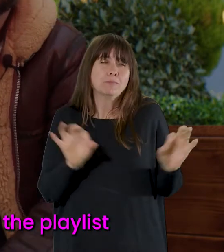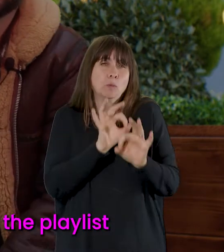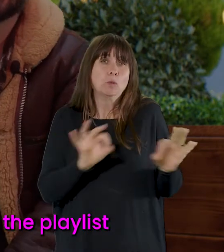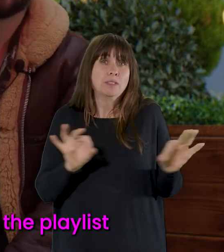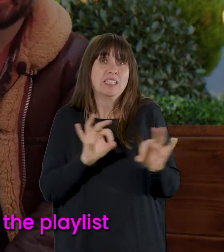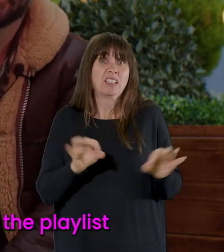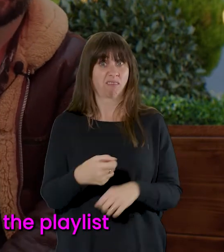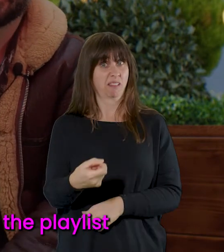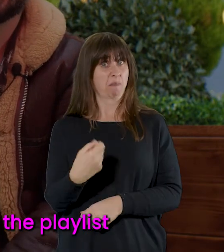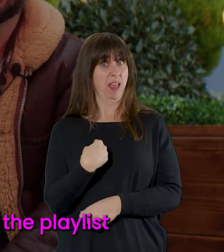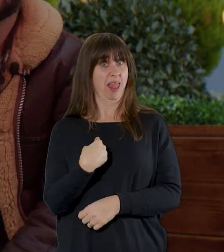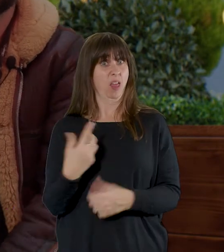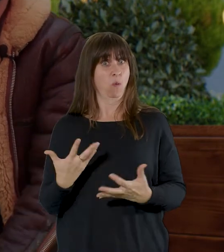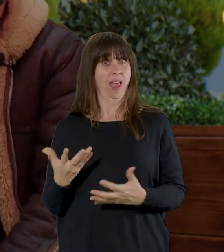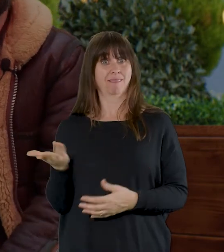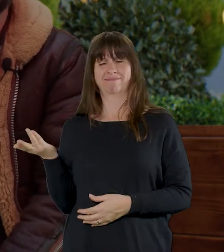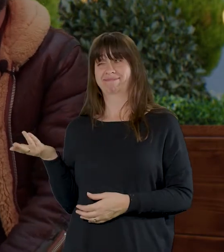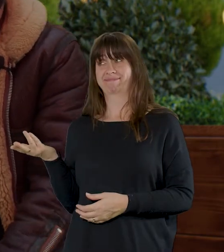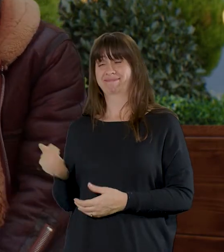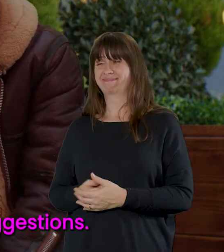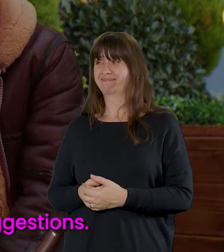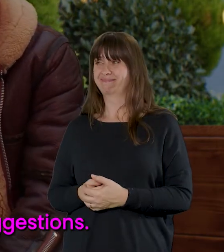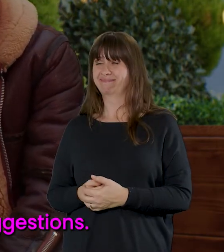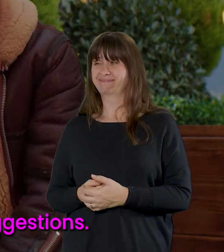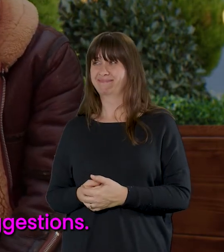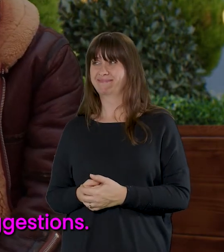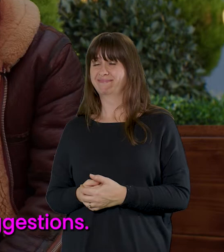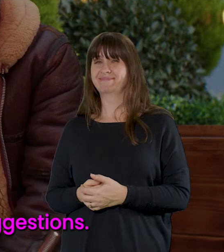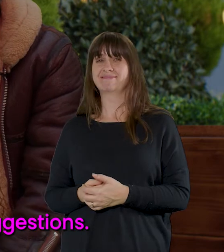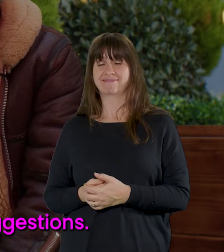any tracks you'd like to see added to the playlist, drop us an email,